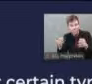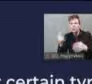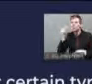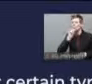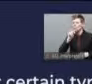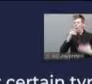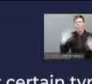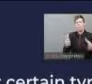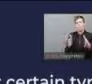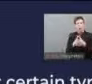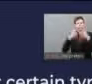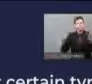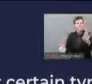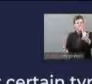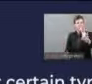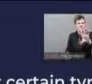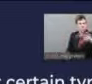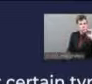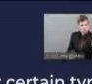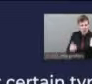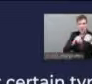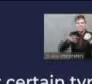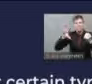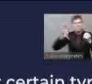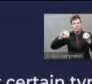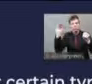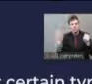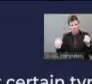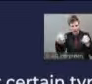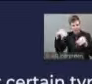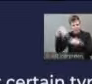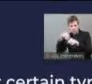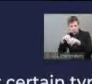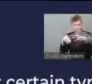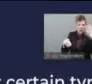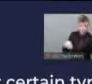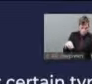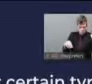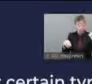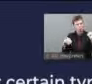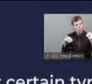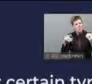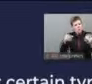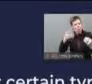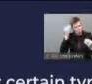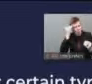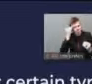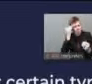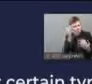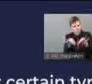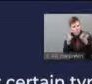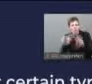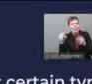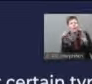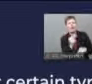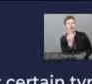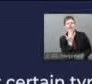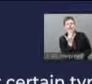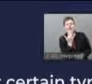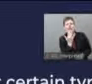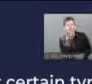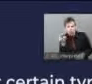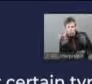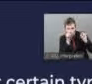the inclusion of expanding and introducing these indoor, because close contact is the highest